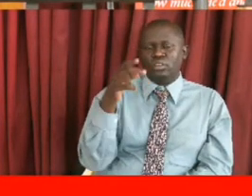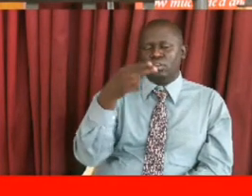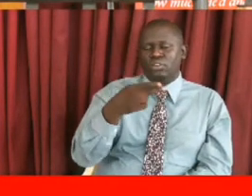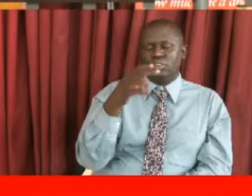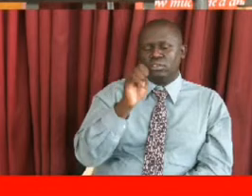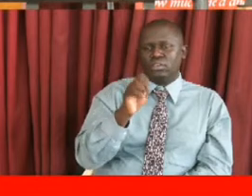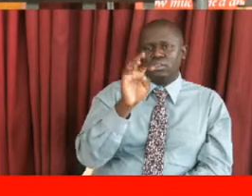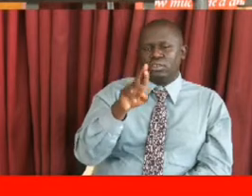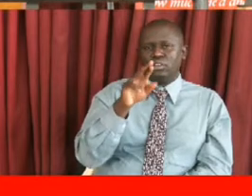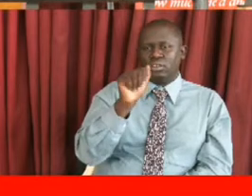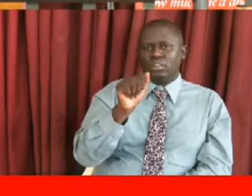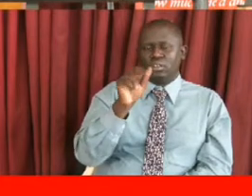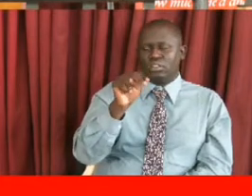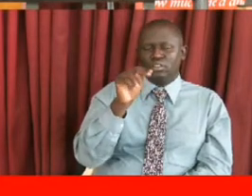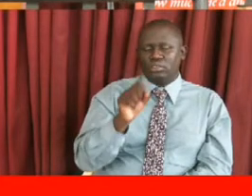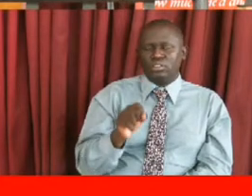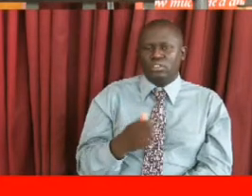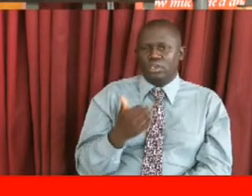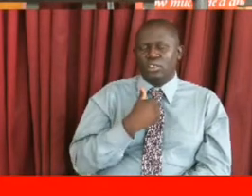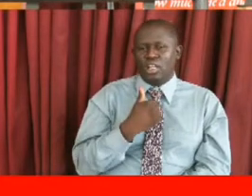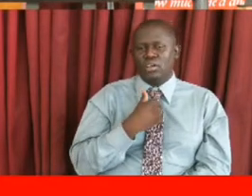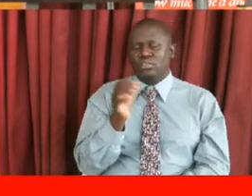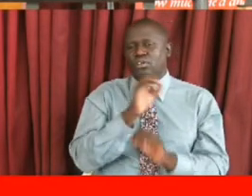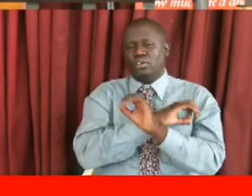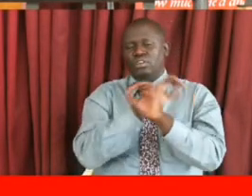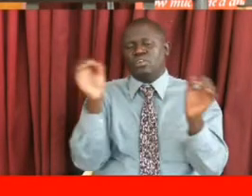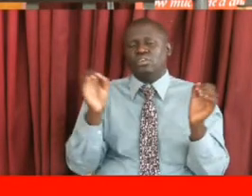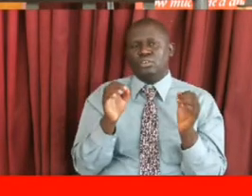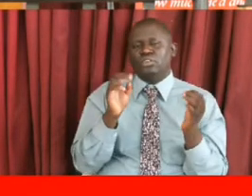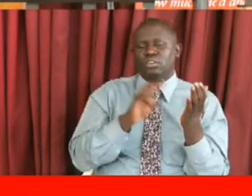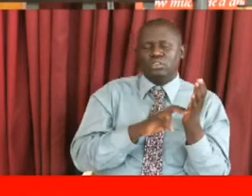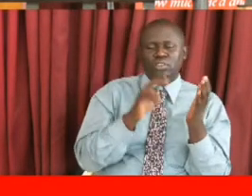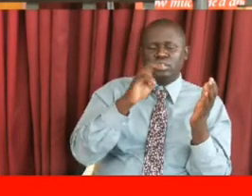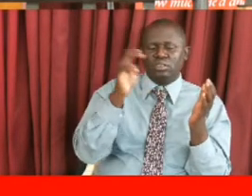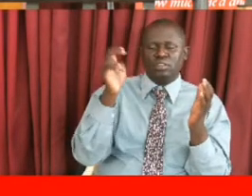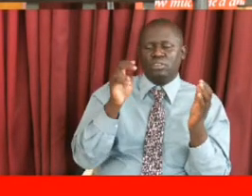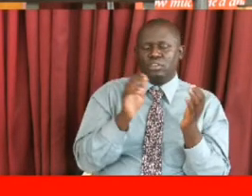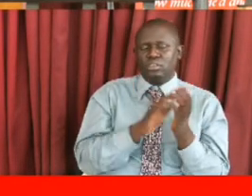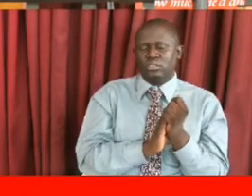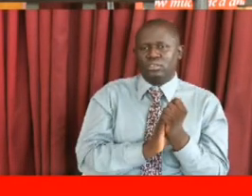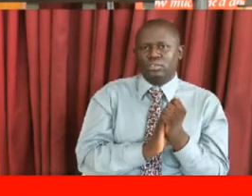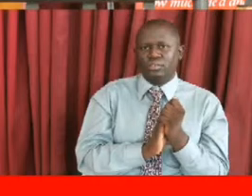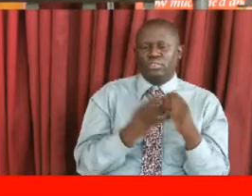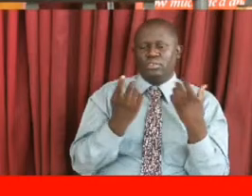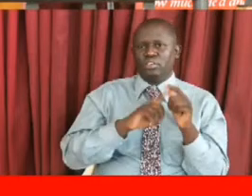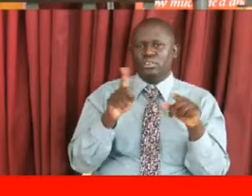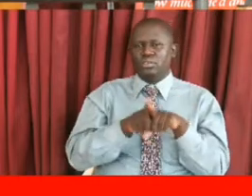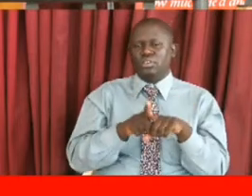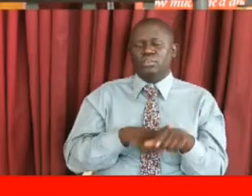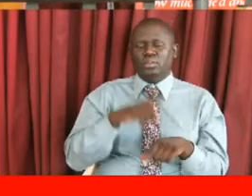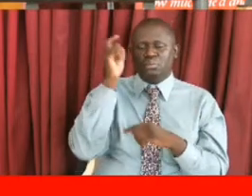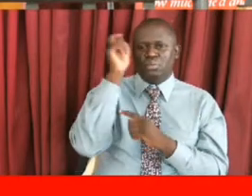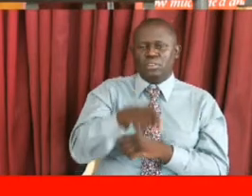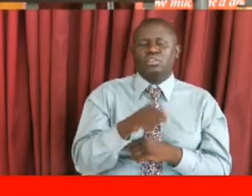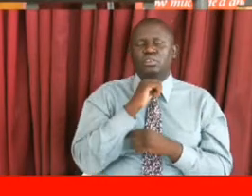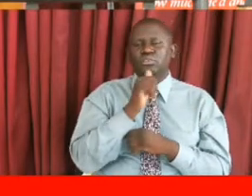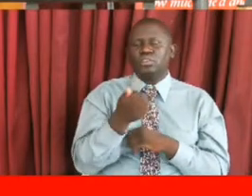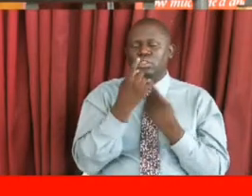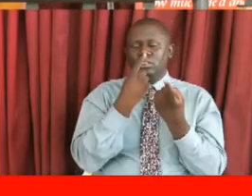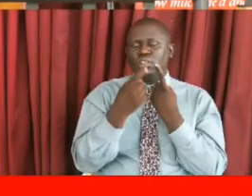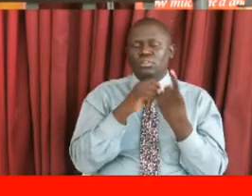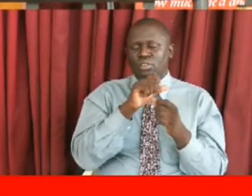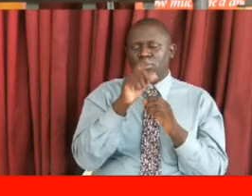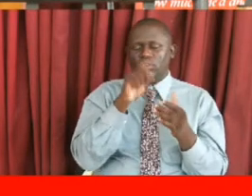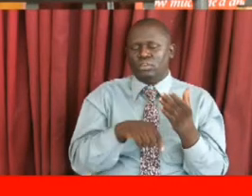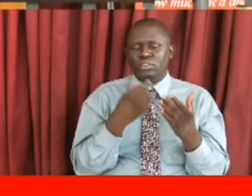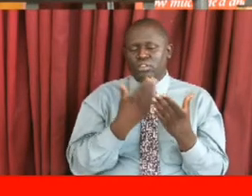to they had no Resurrection to bring about they had no speaking condition to they didn't need a